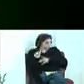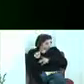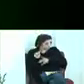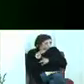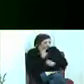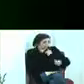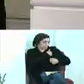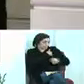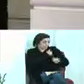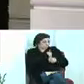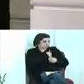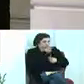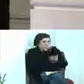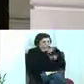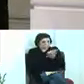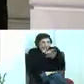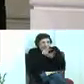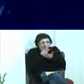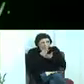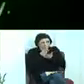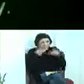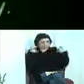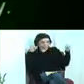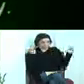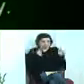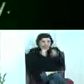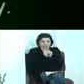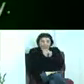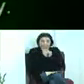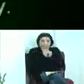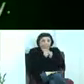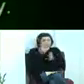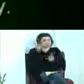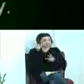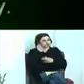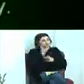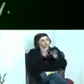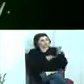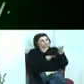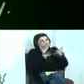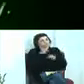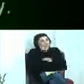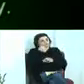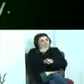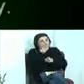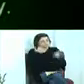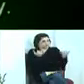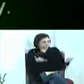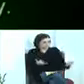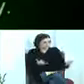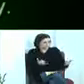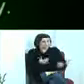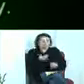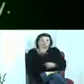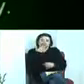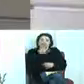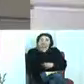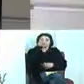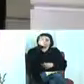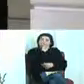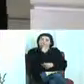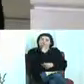holy angels." Hear what the Spirit says today. Thanks be to God.